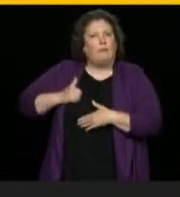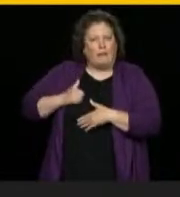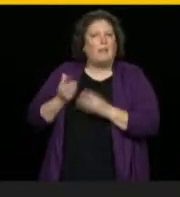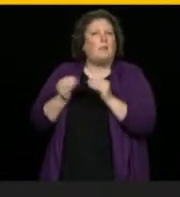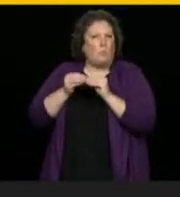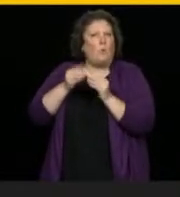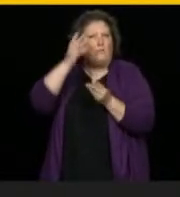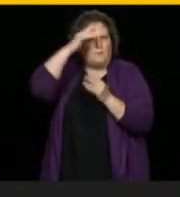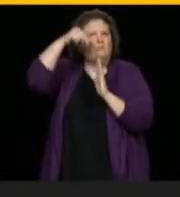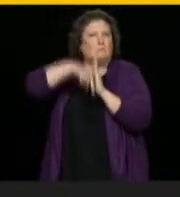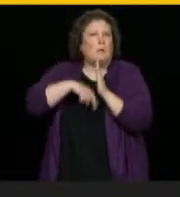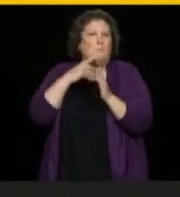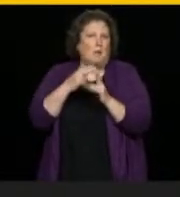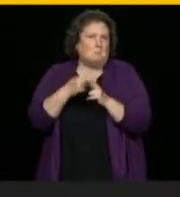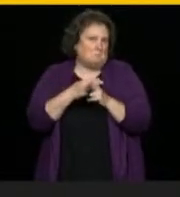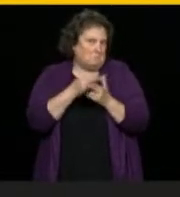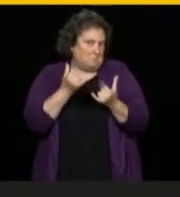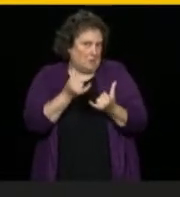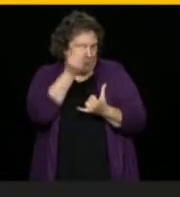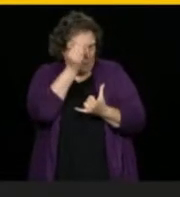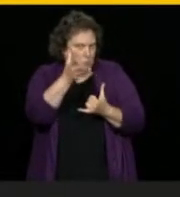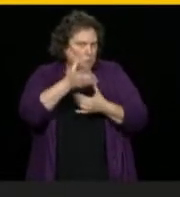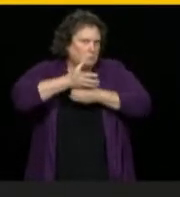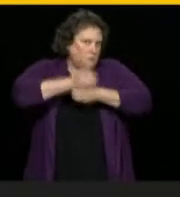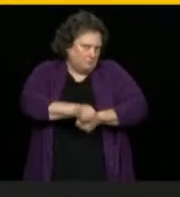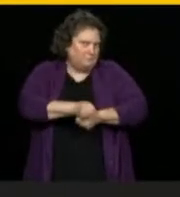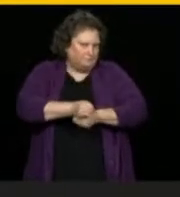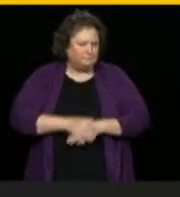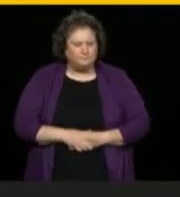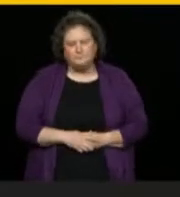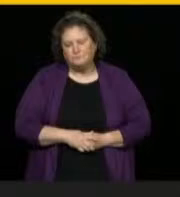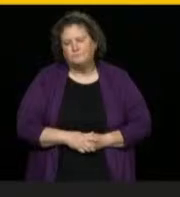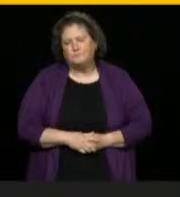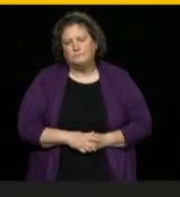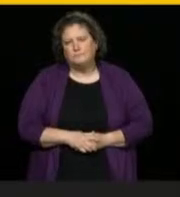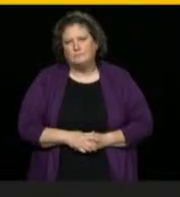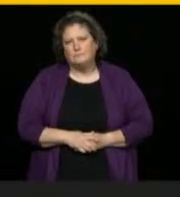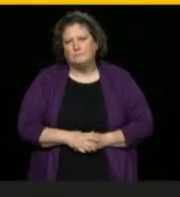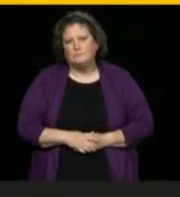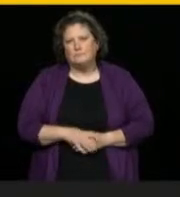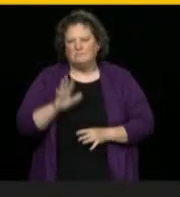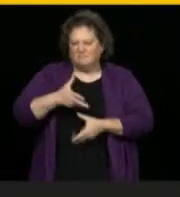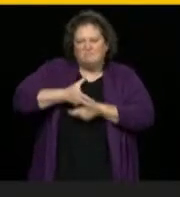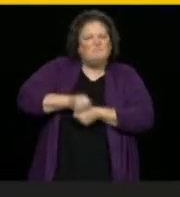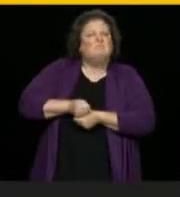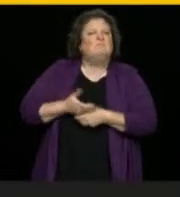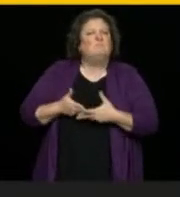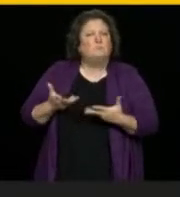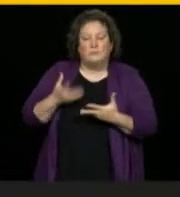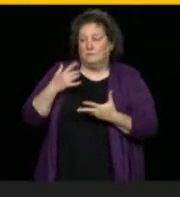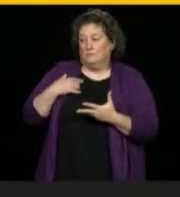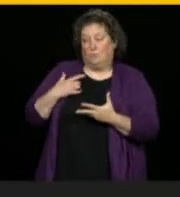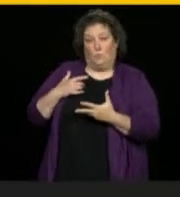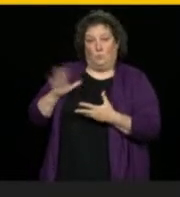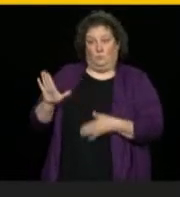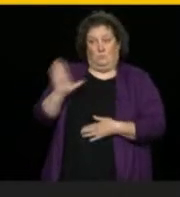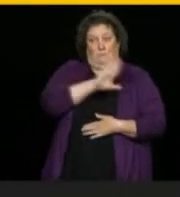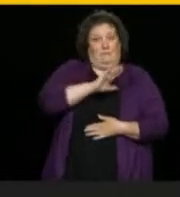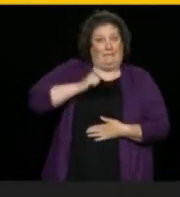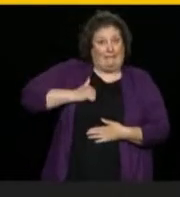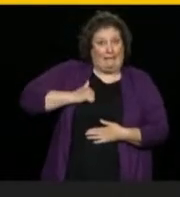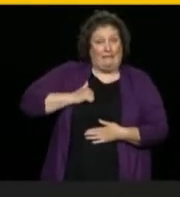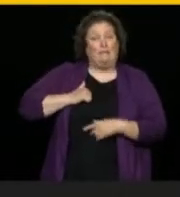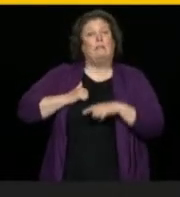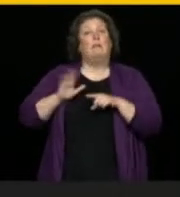quick overview. Last week, we said that nationally, the number of cases, hospitalizations, and deaths is